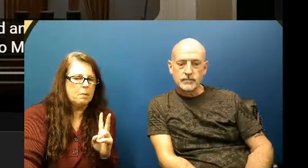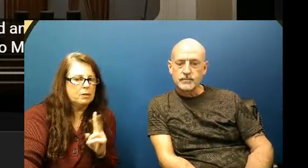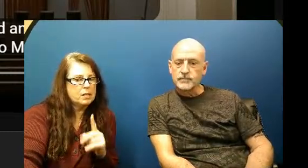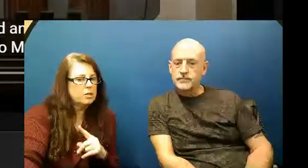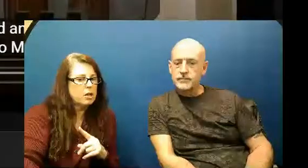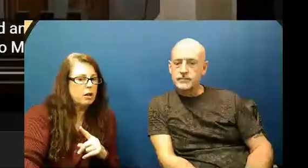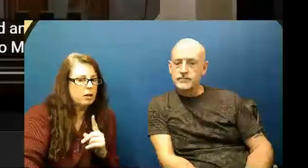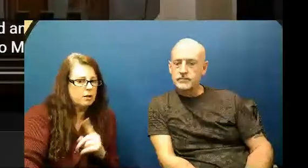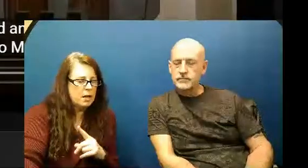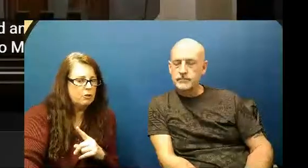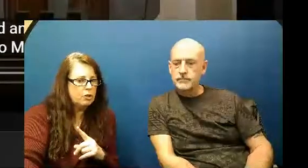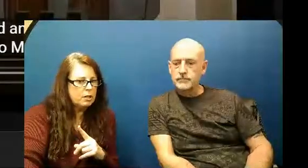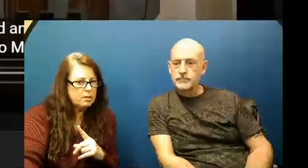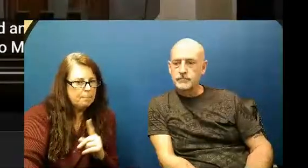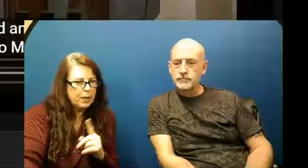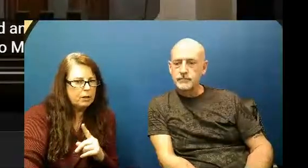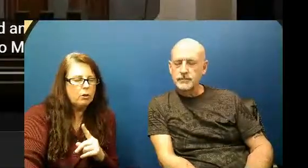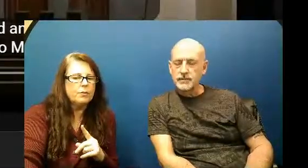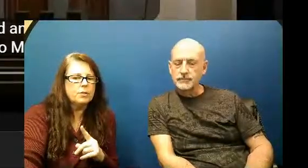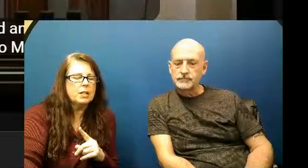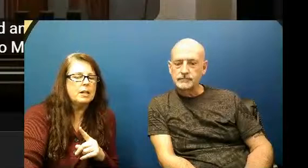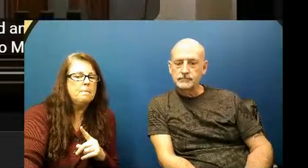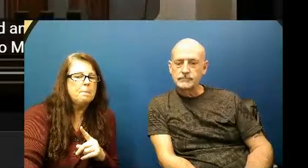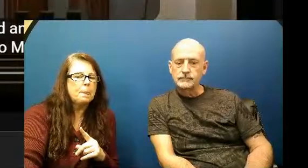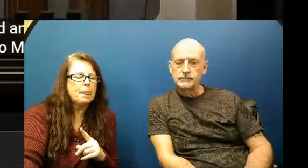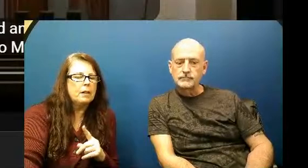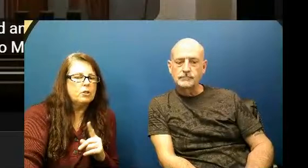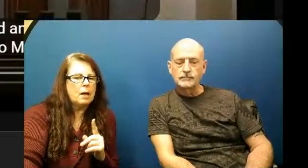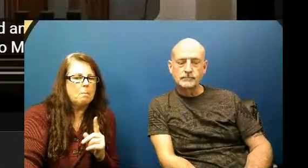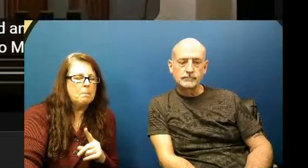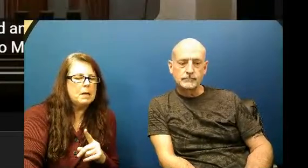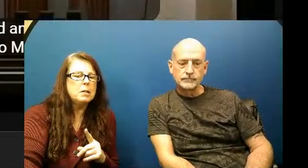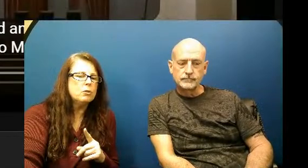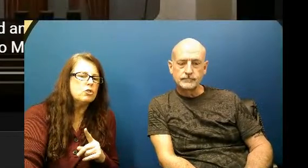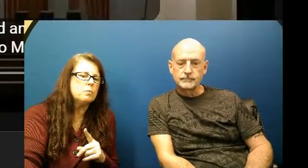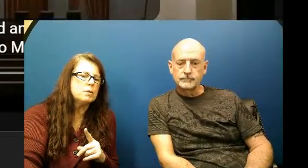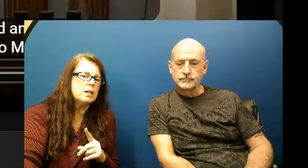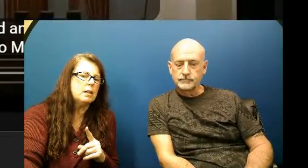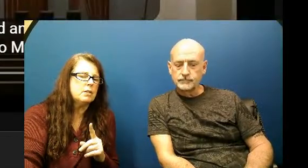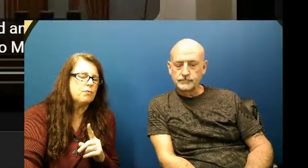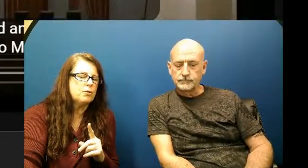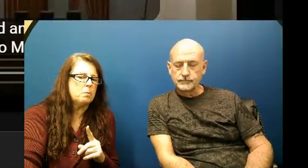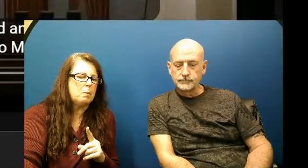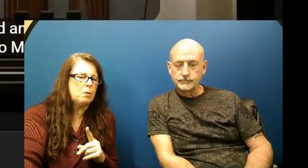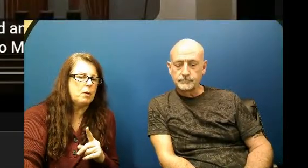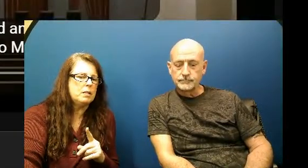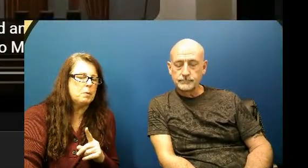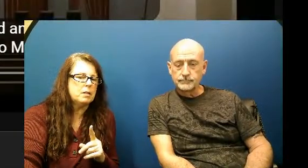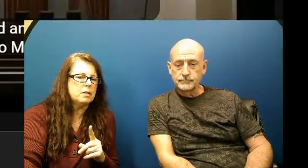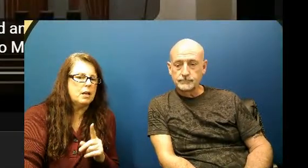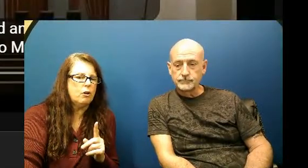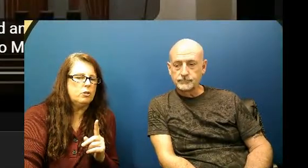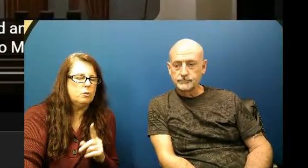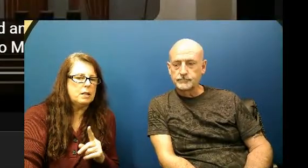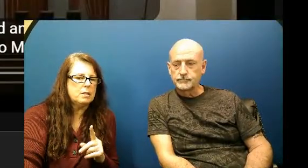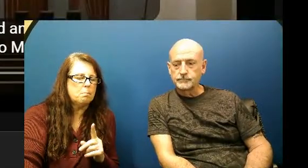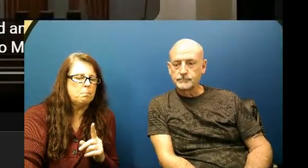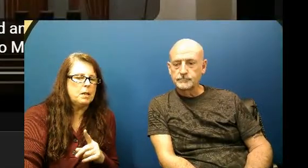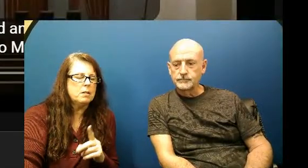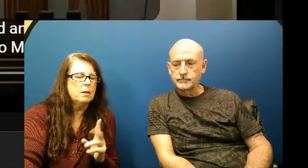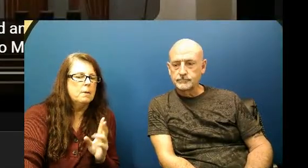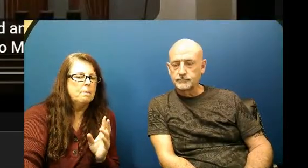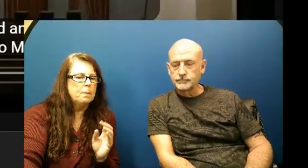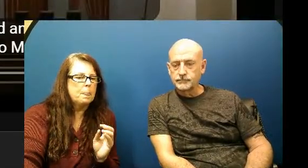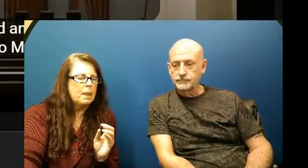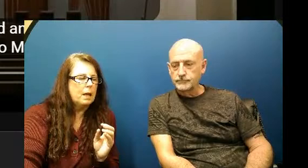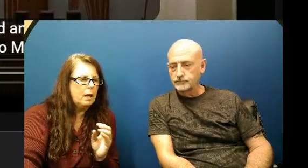They're talking about TikTok Los Angeles and Culver City, and that maybe who she was saying has First Amendment rights because they are U.S.